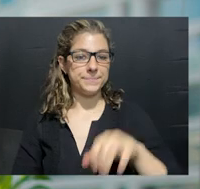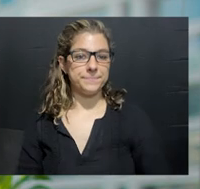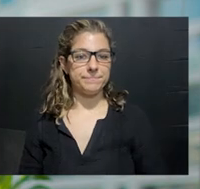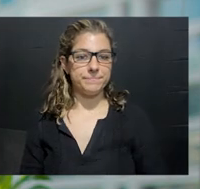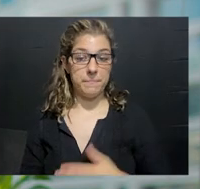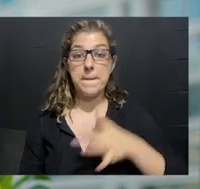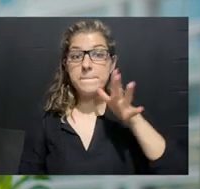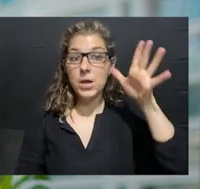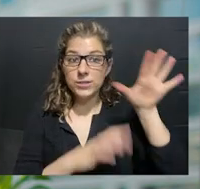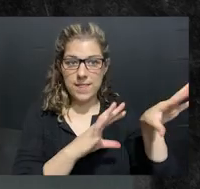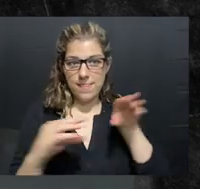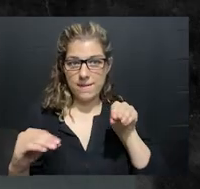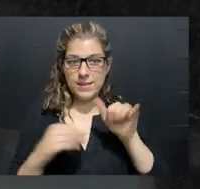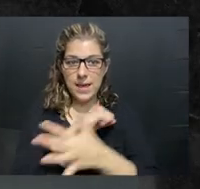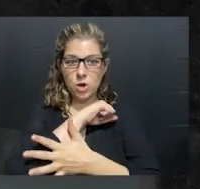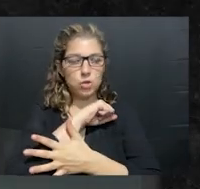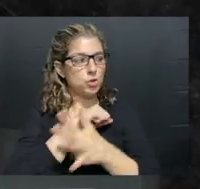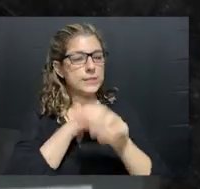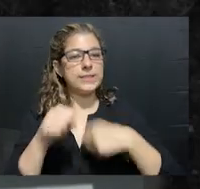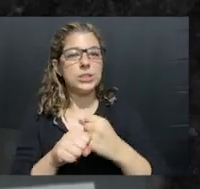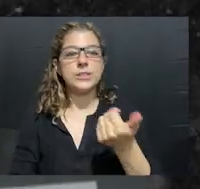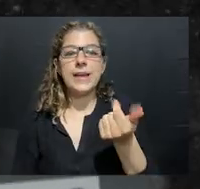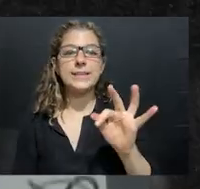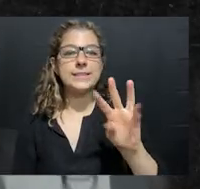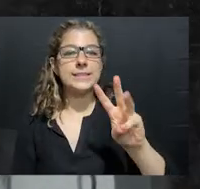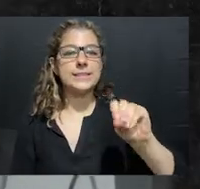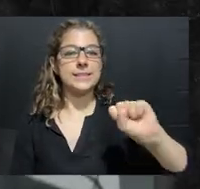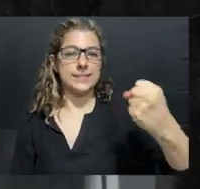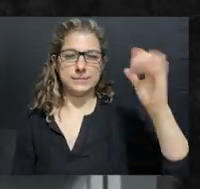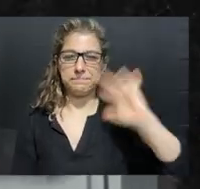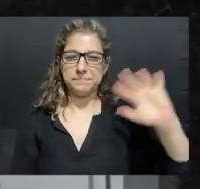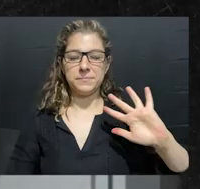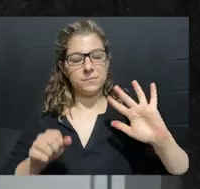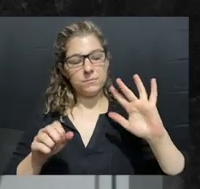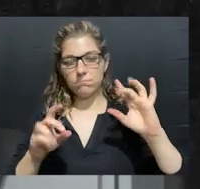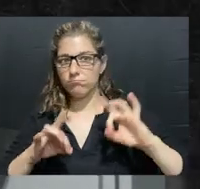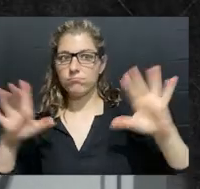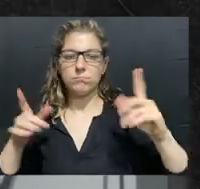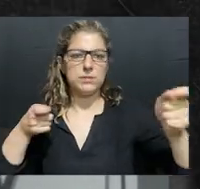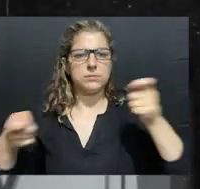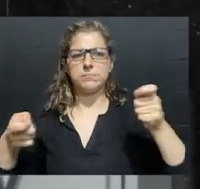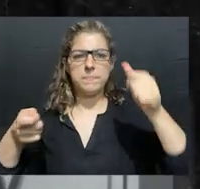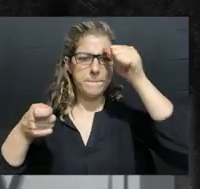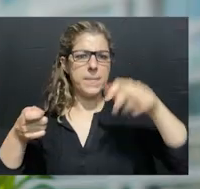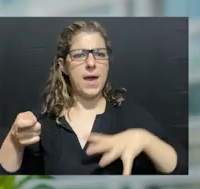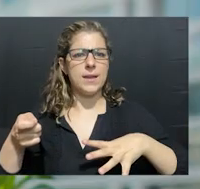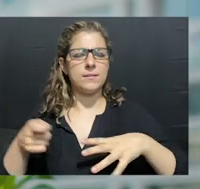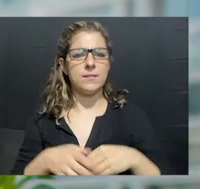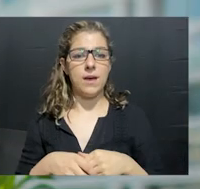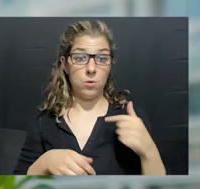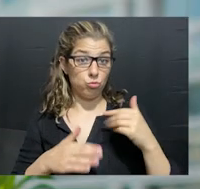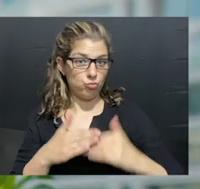My parents left Haiti during the 1960s, during the brutal dictatorship of the Duvalier regime. I